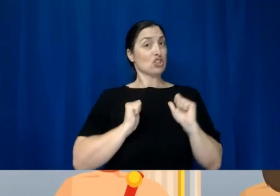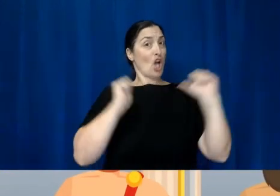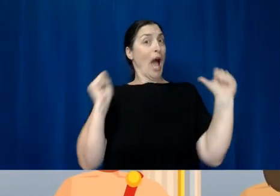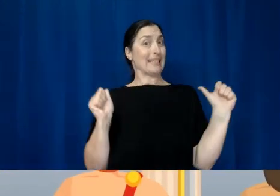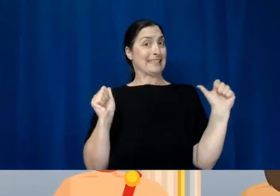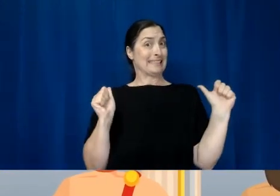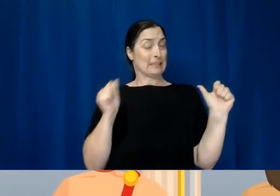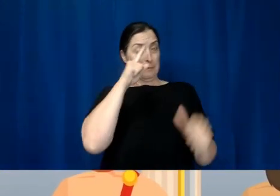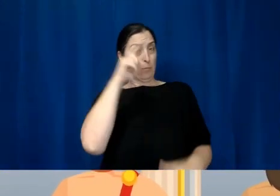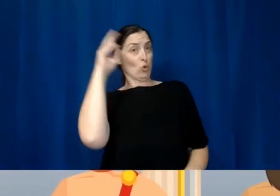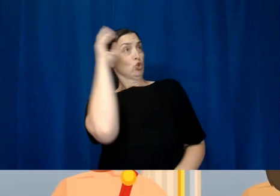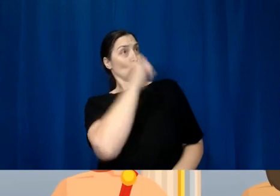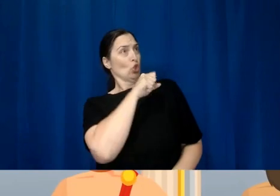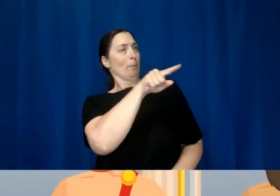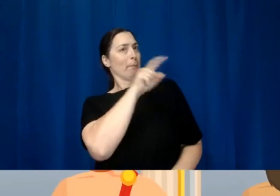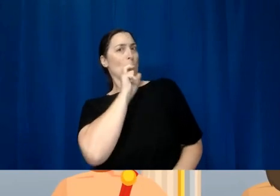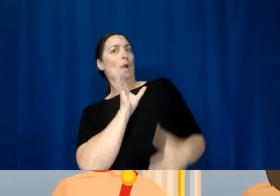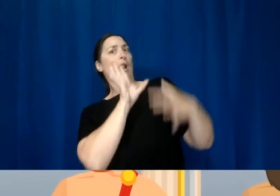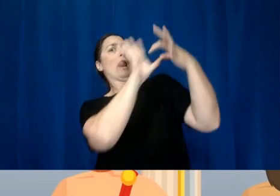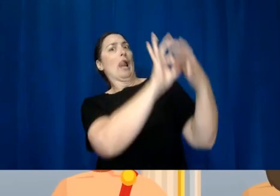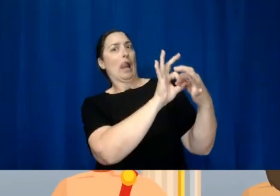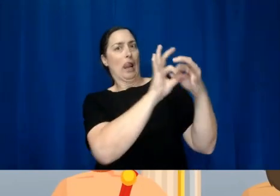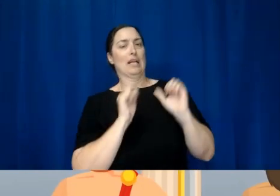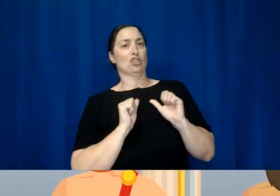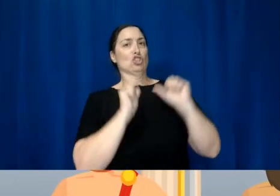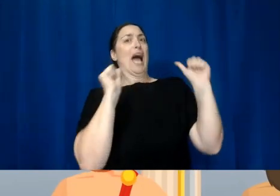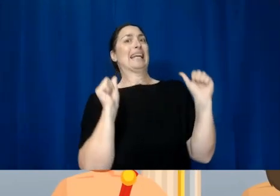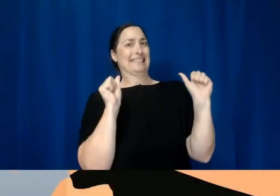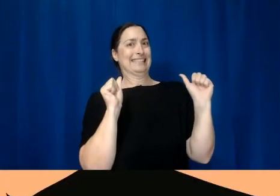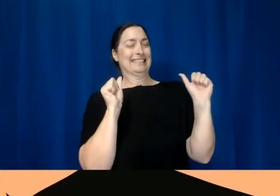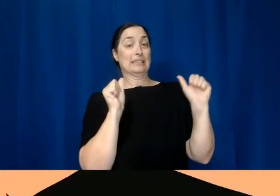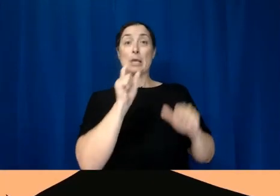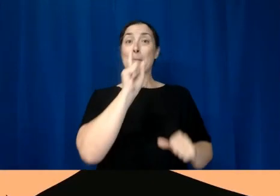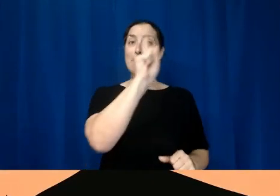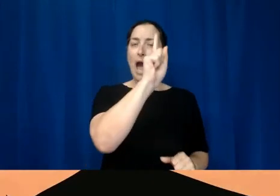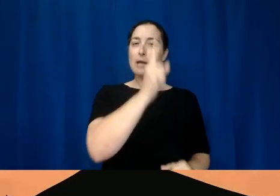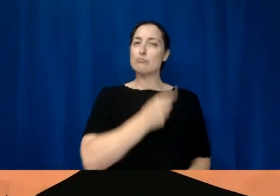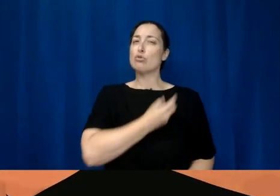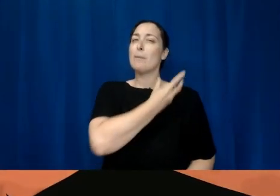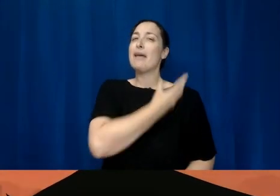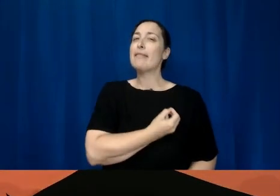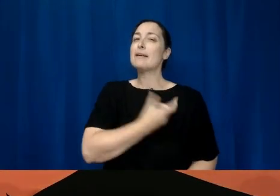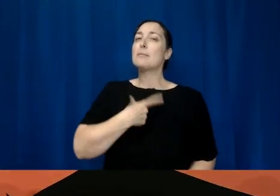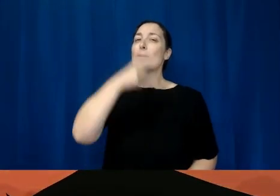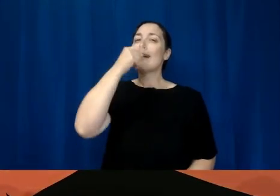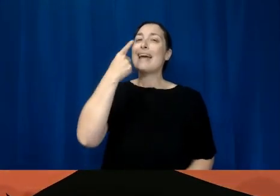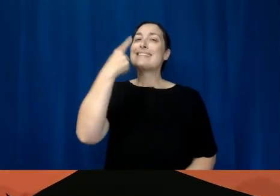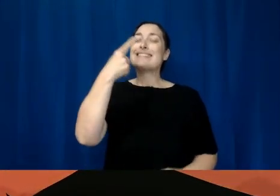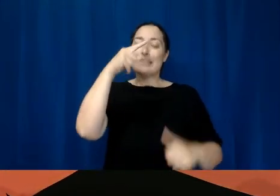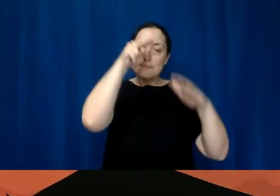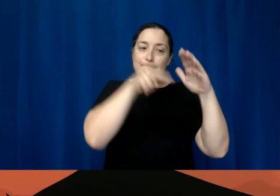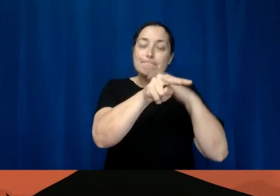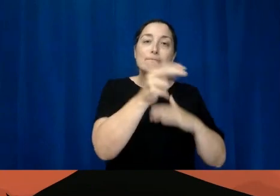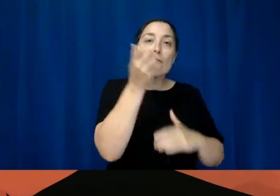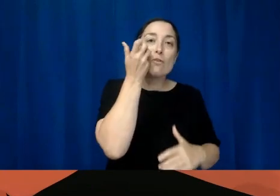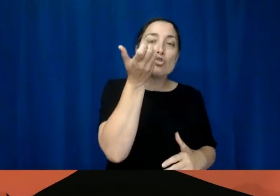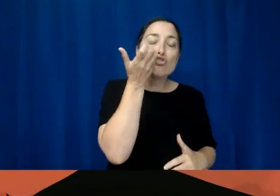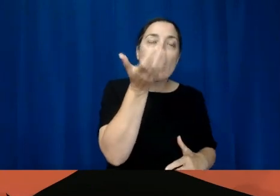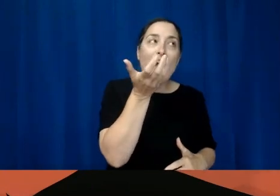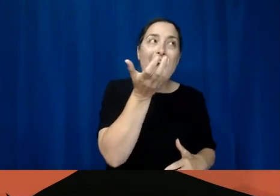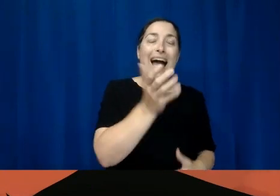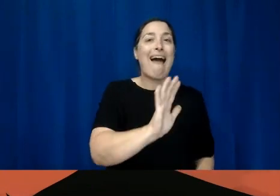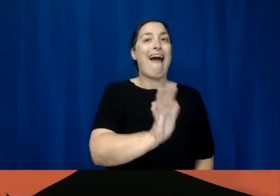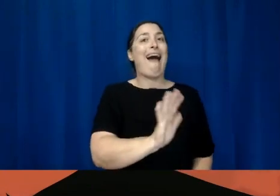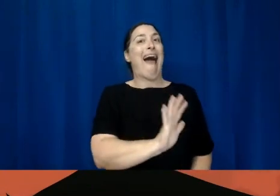were presumed to side with the Titans during the Titanomachy. However, Prometheus utilized his power of foresight to predict the fall